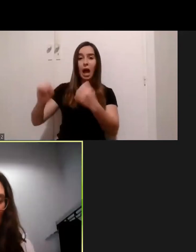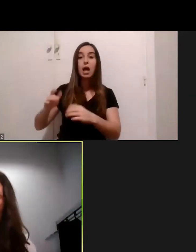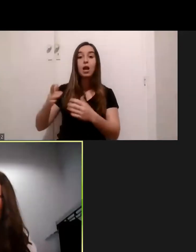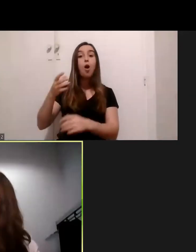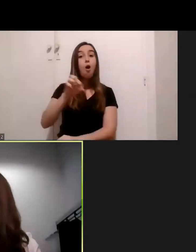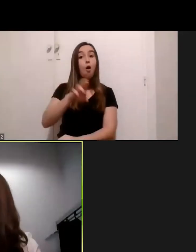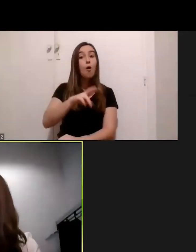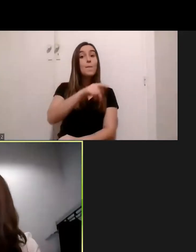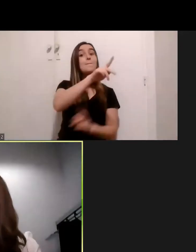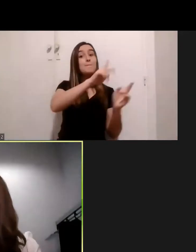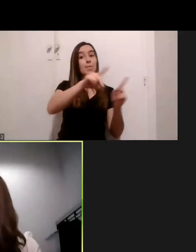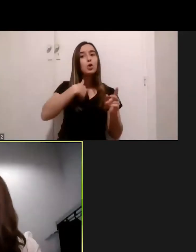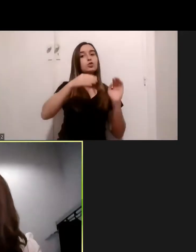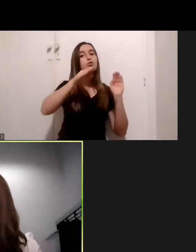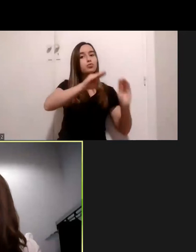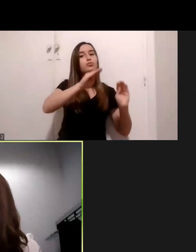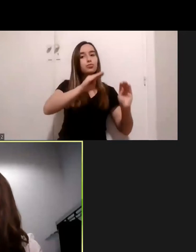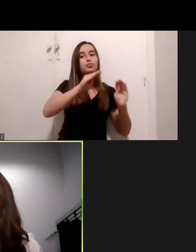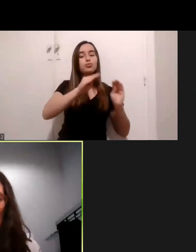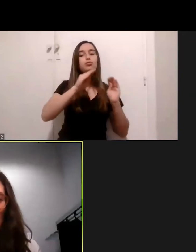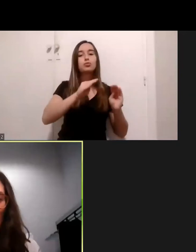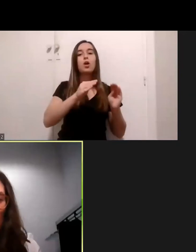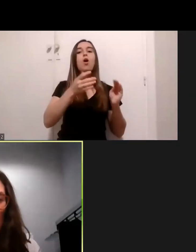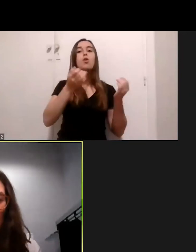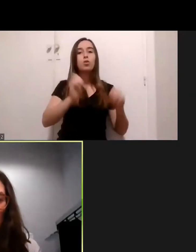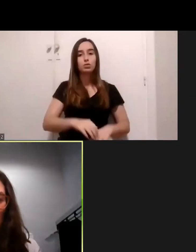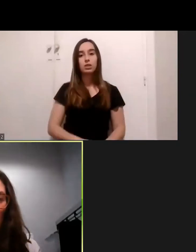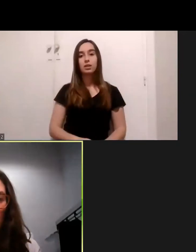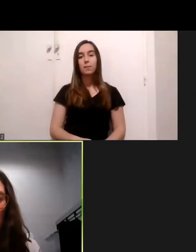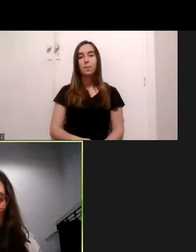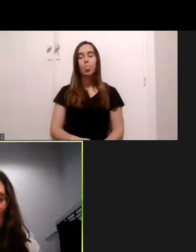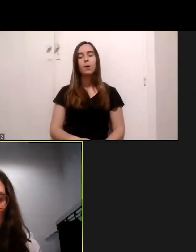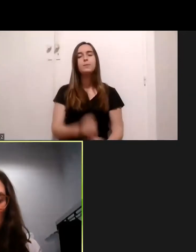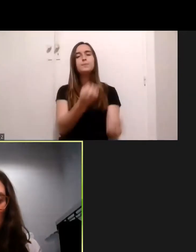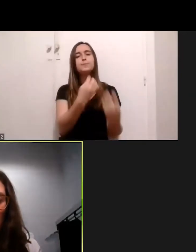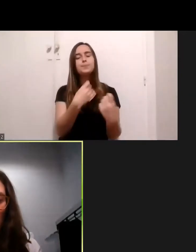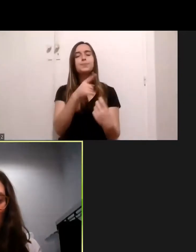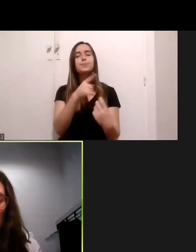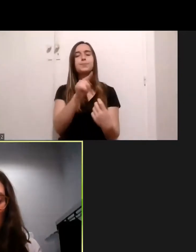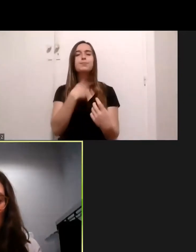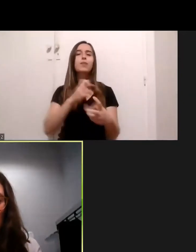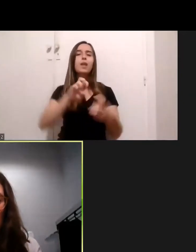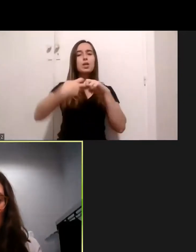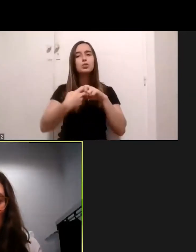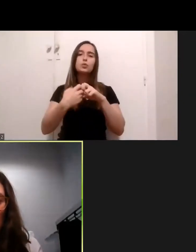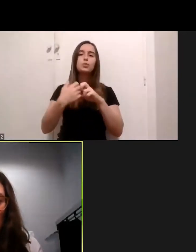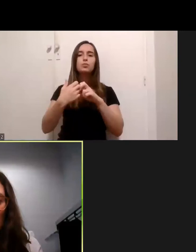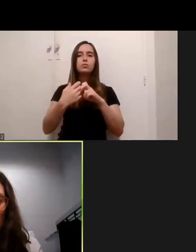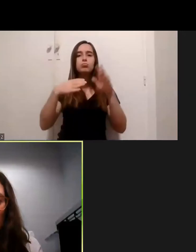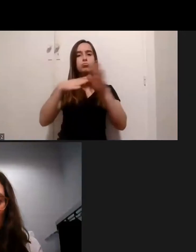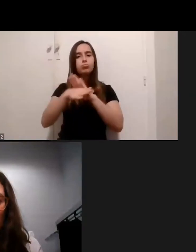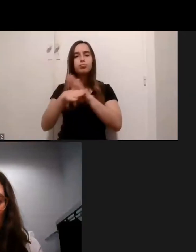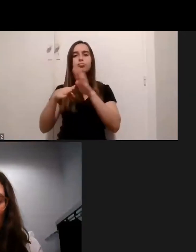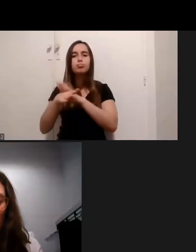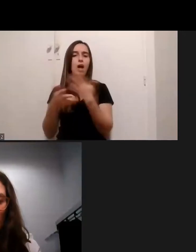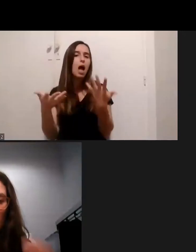them. So if you could you tell us a little bit more about how you overcame these issues during COVID? Yeah,